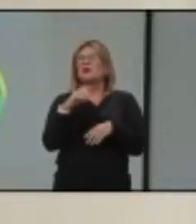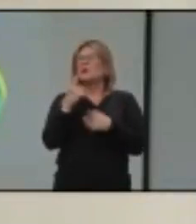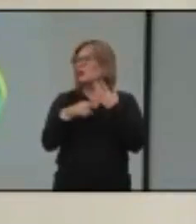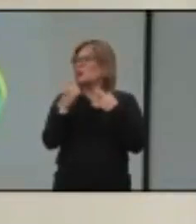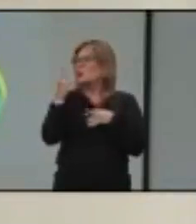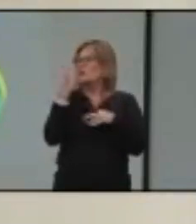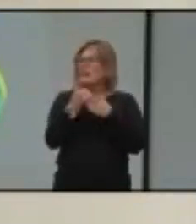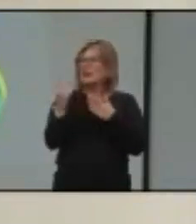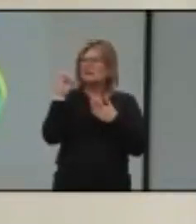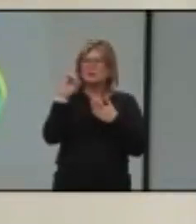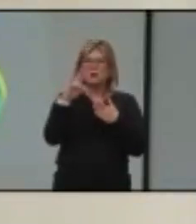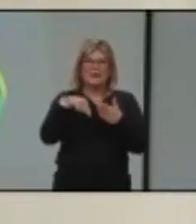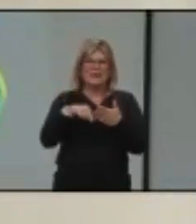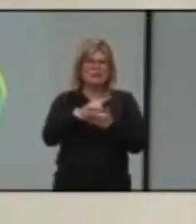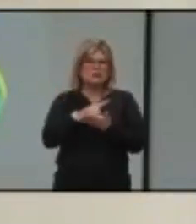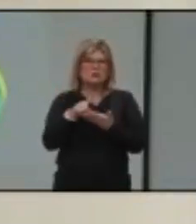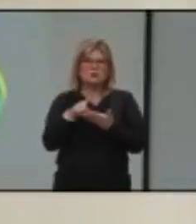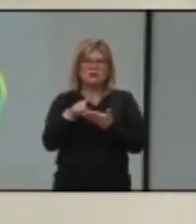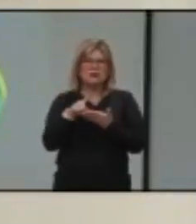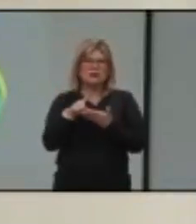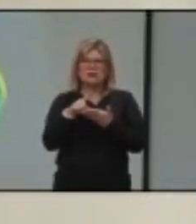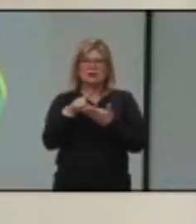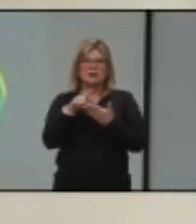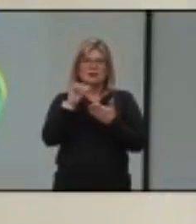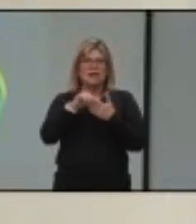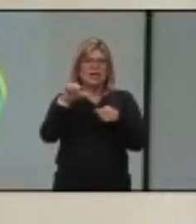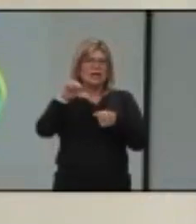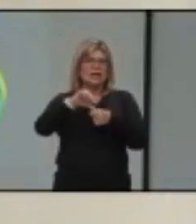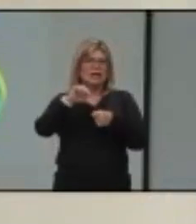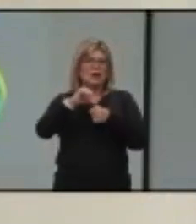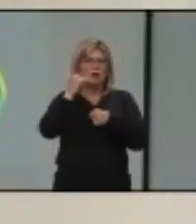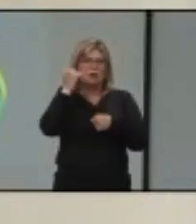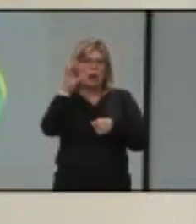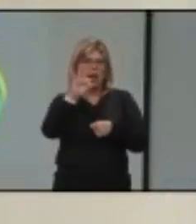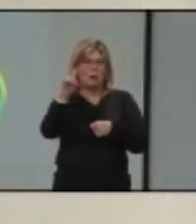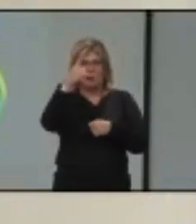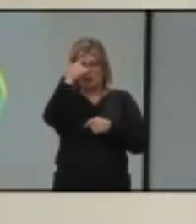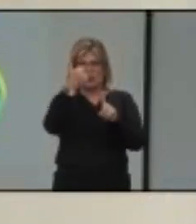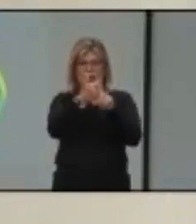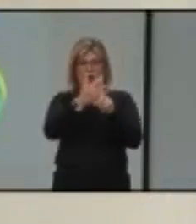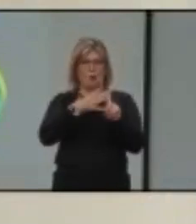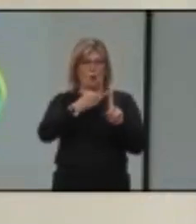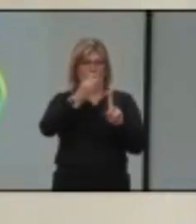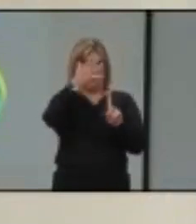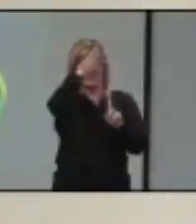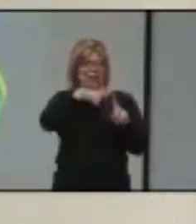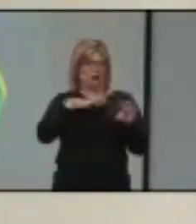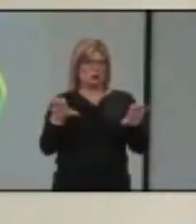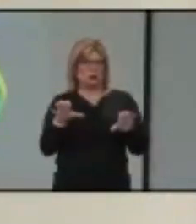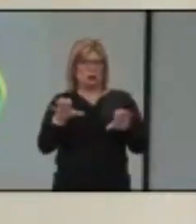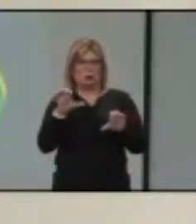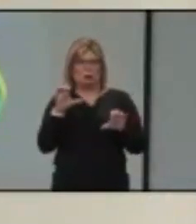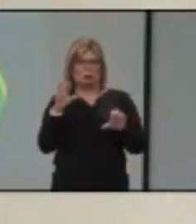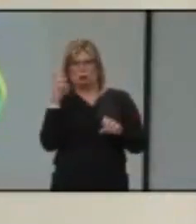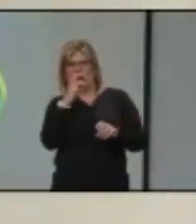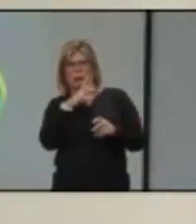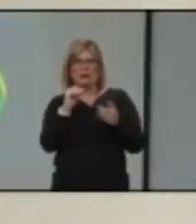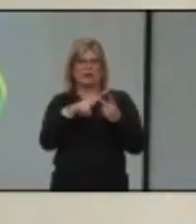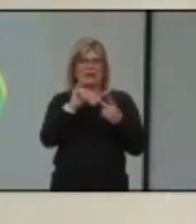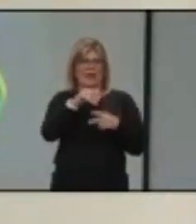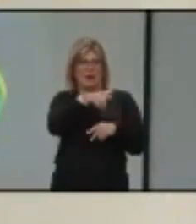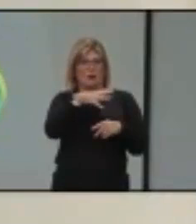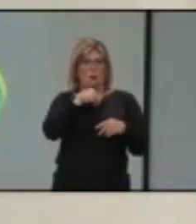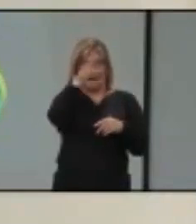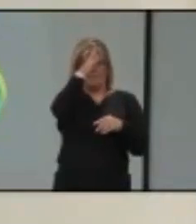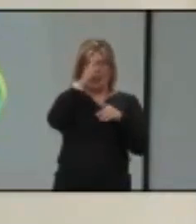it last week or this past week that a gas station called 911 because a white man was doing something weird. And then the white